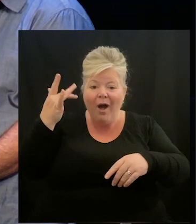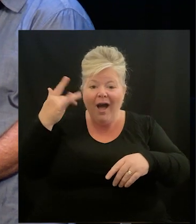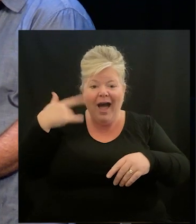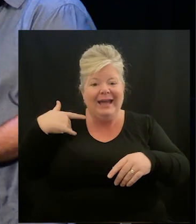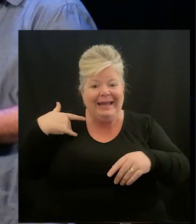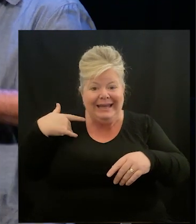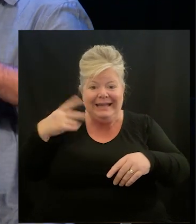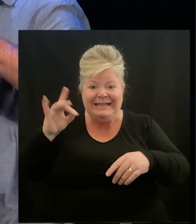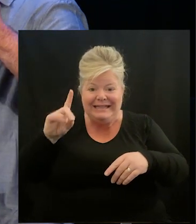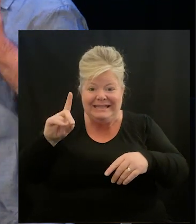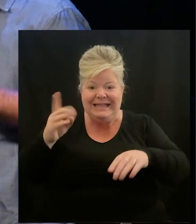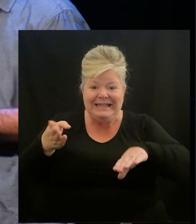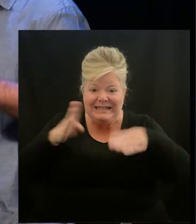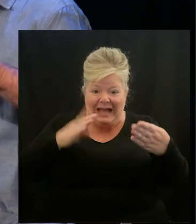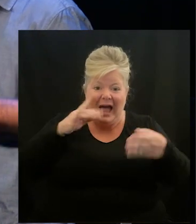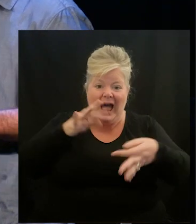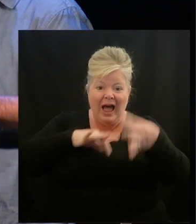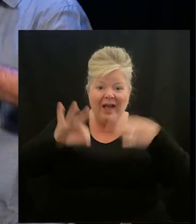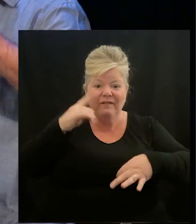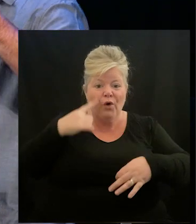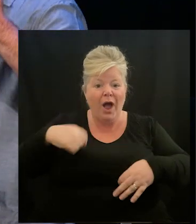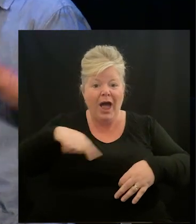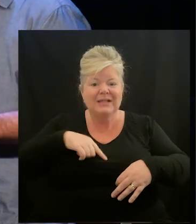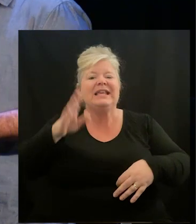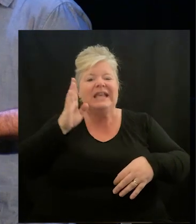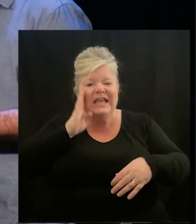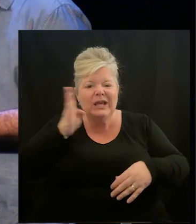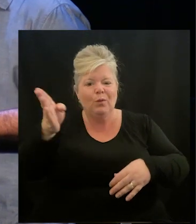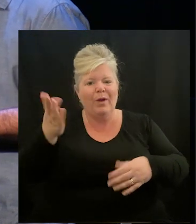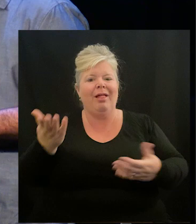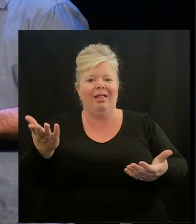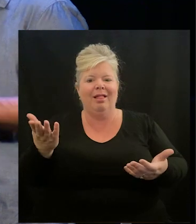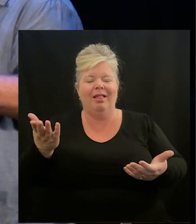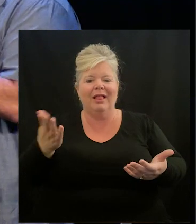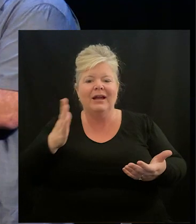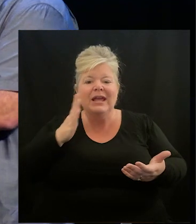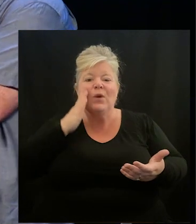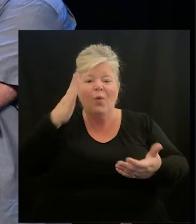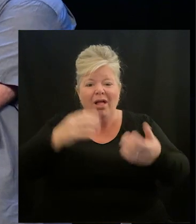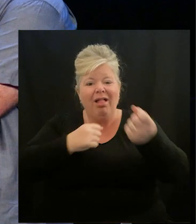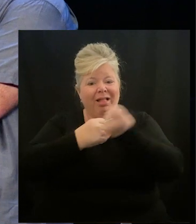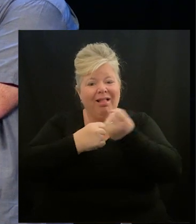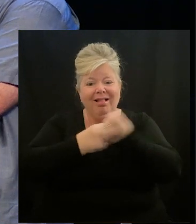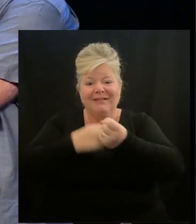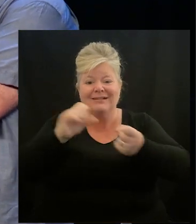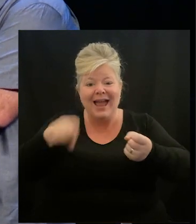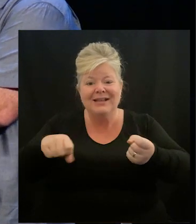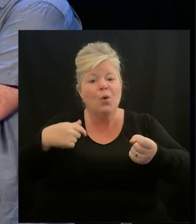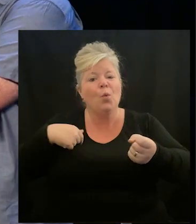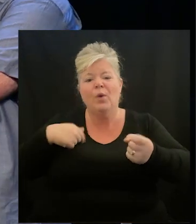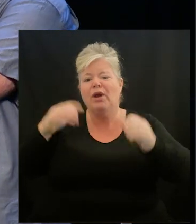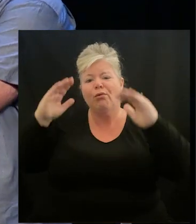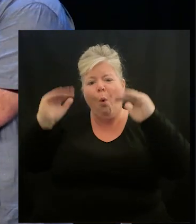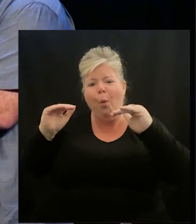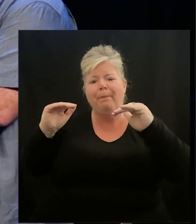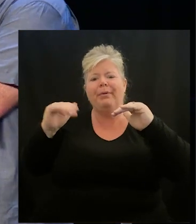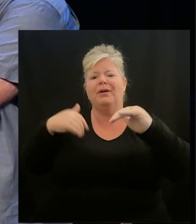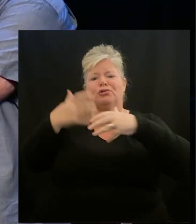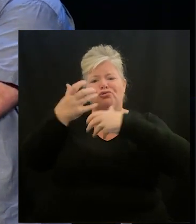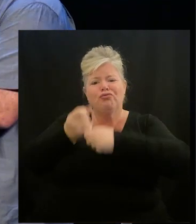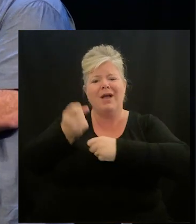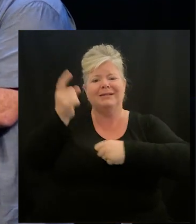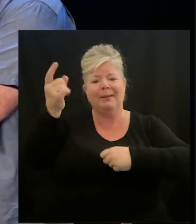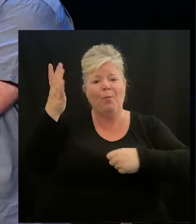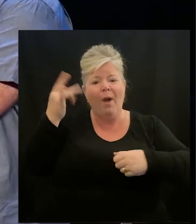deadly peril, and he will deliver us again. On him we have set our hope that he will